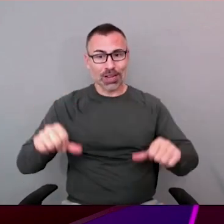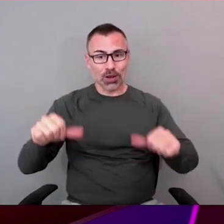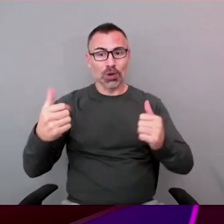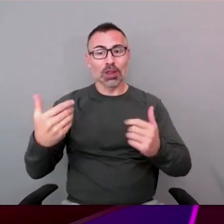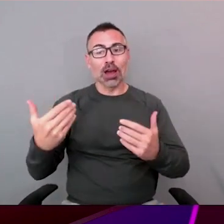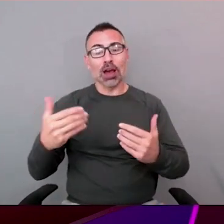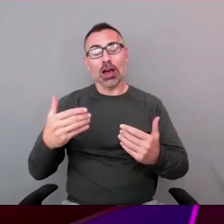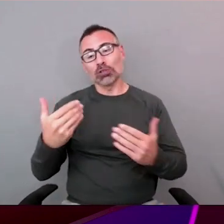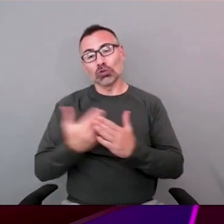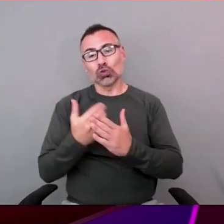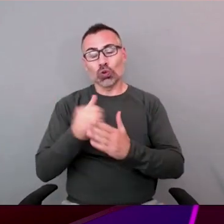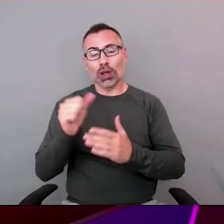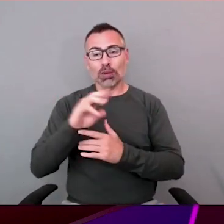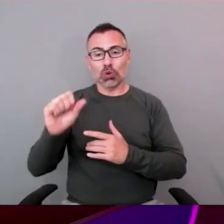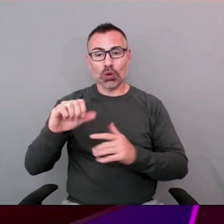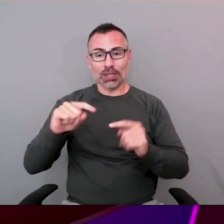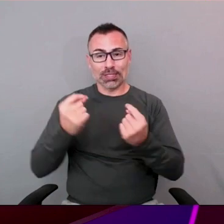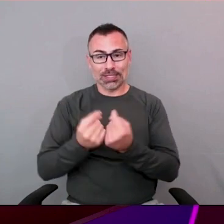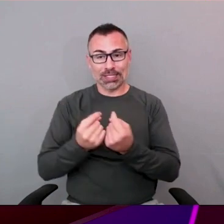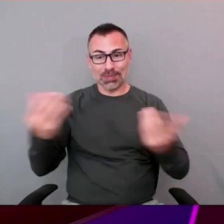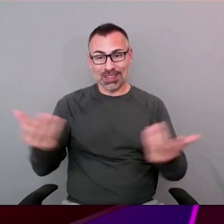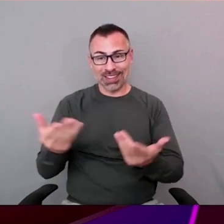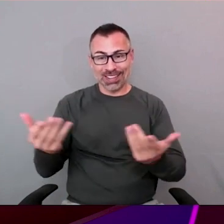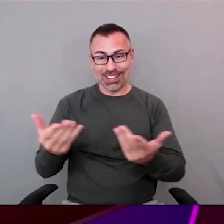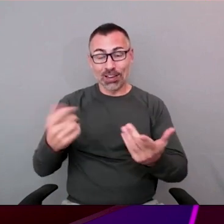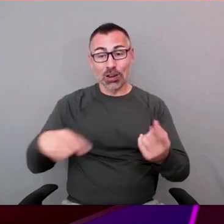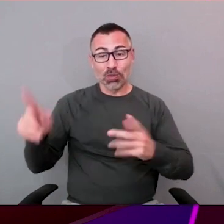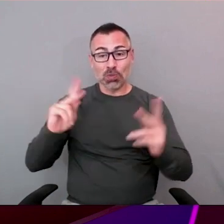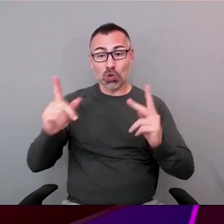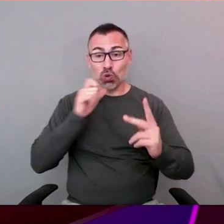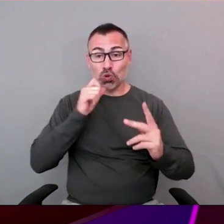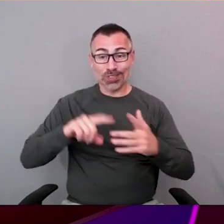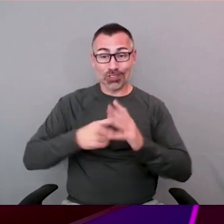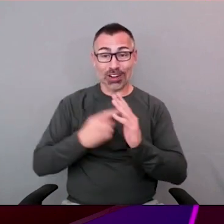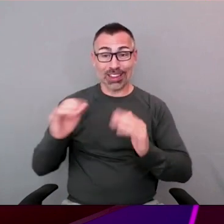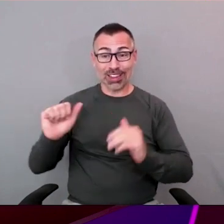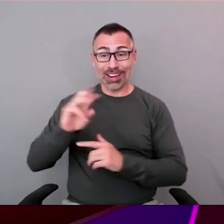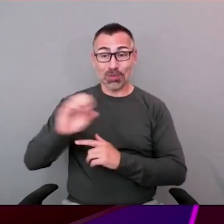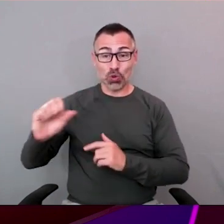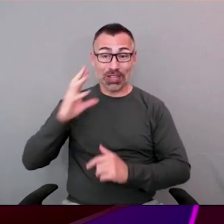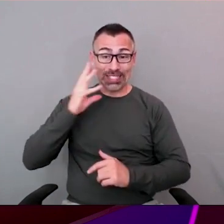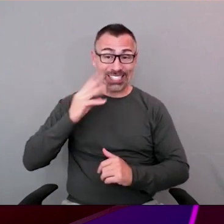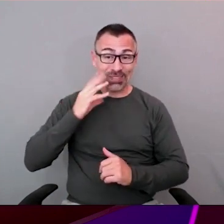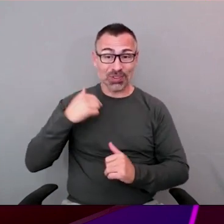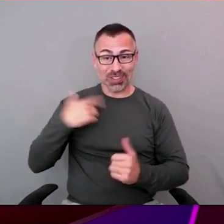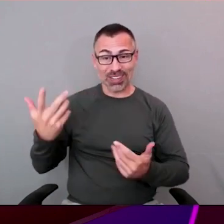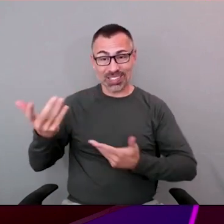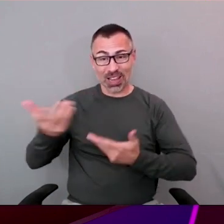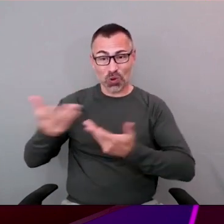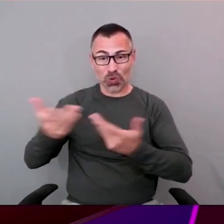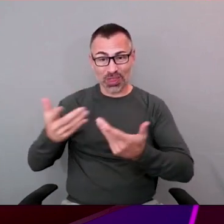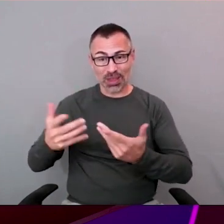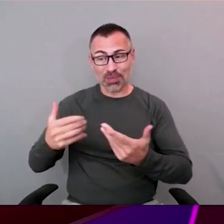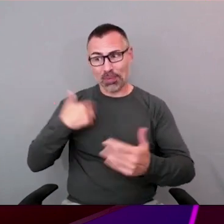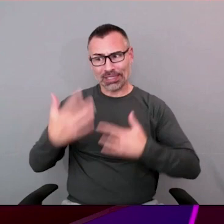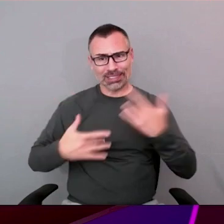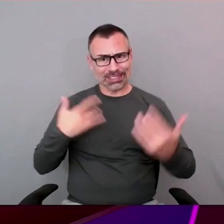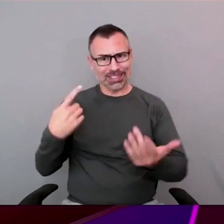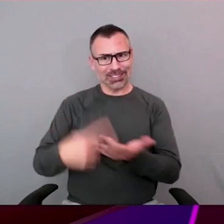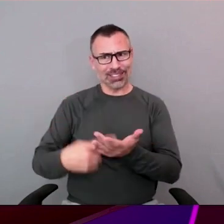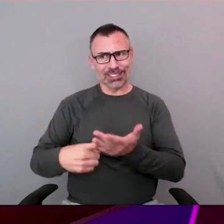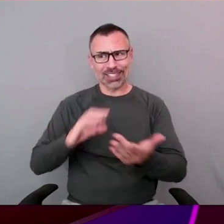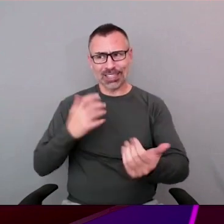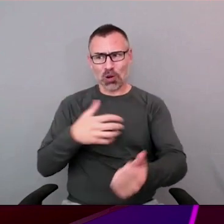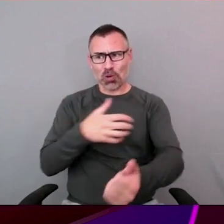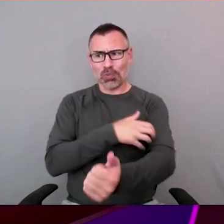AWS. So I work with customers who are just beginning their AWS journey. Excited to talk about our architecting Power Hour with everybody. And this isn't just some